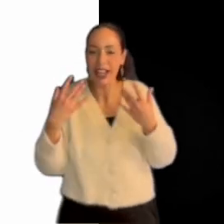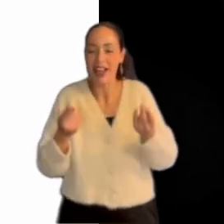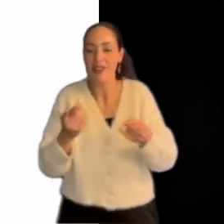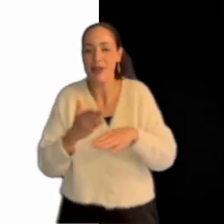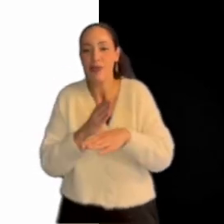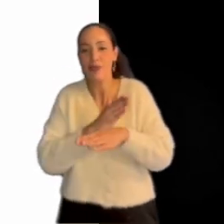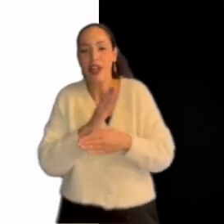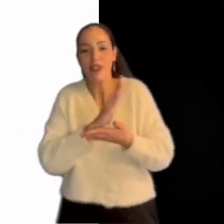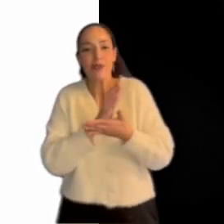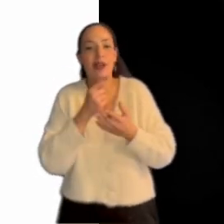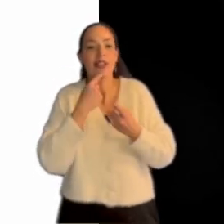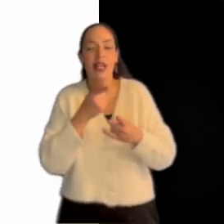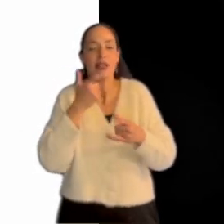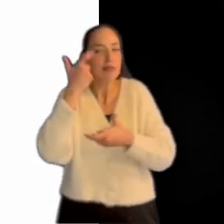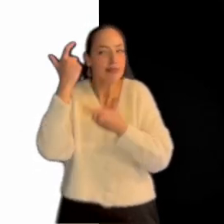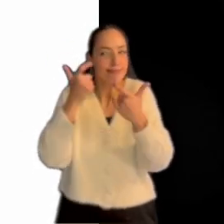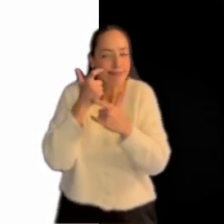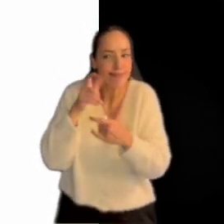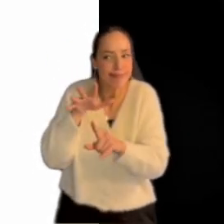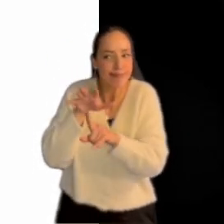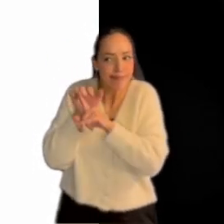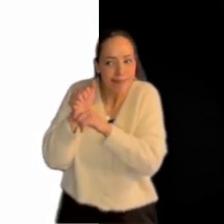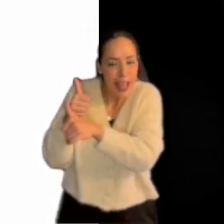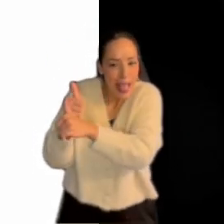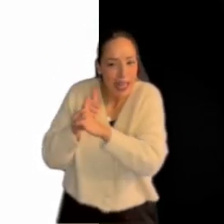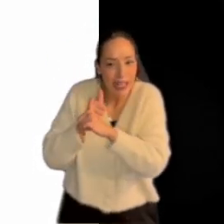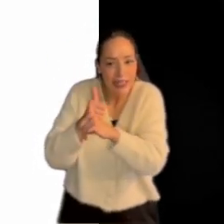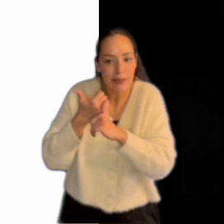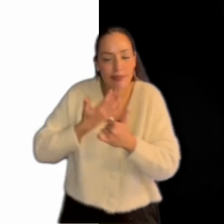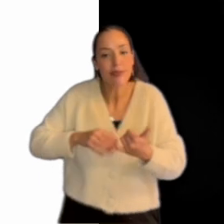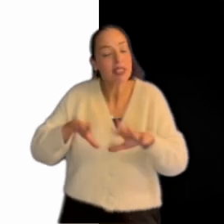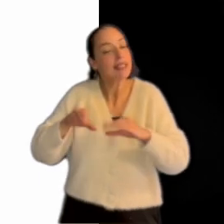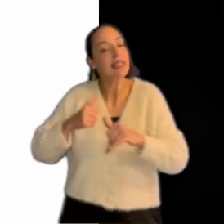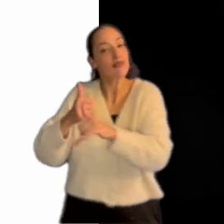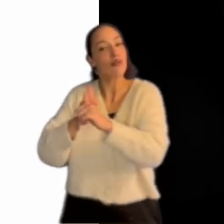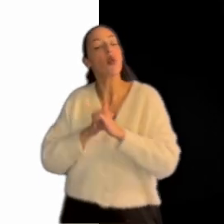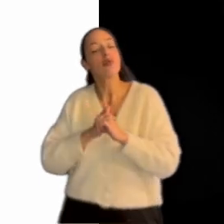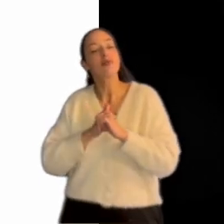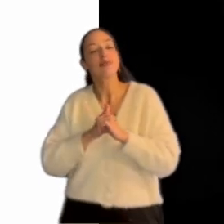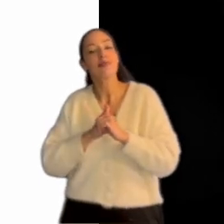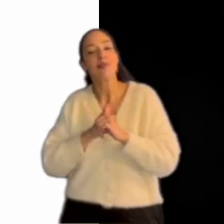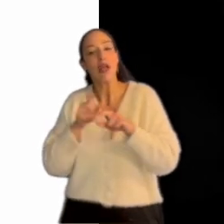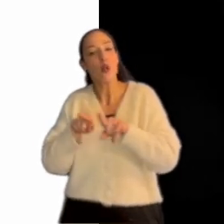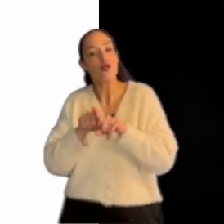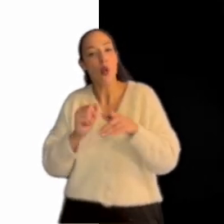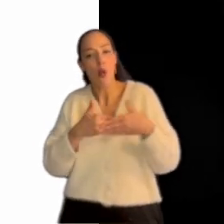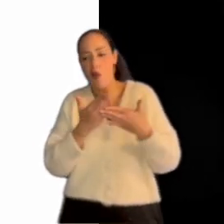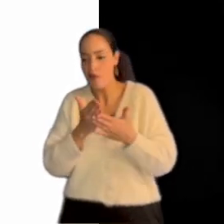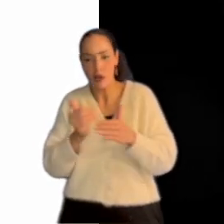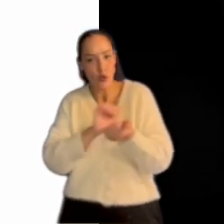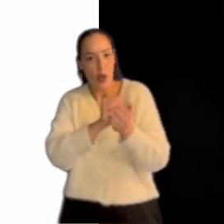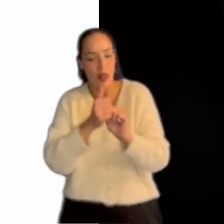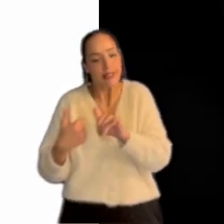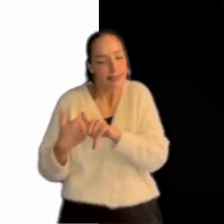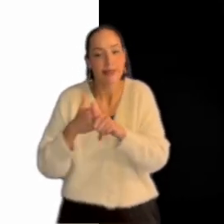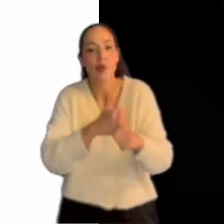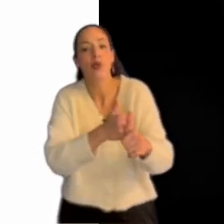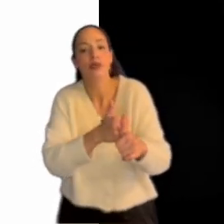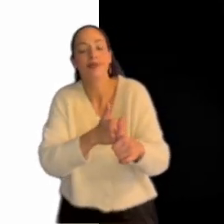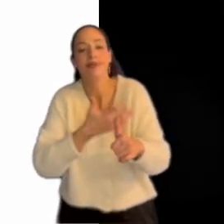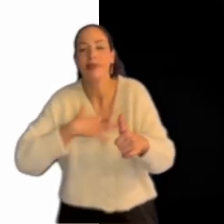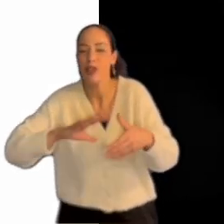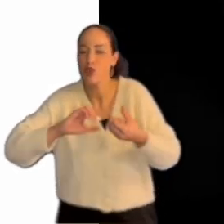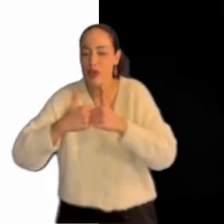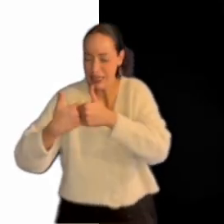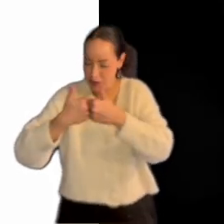work alongside and offer it to our colleagues as well. We must create solidarity so that we know that we are not alone in the darkness.